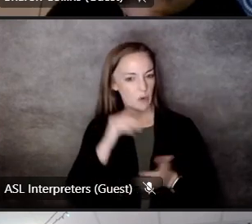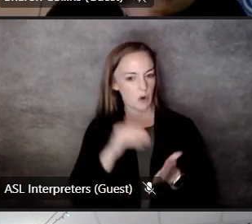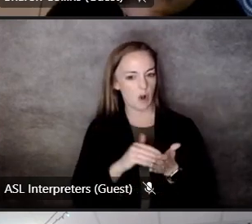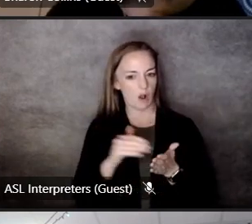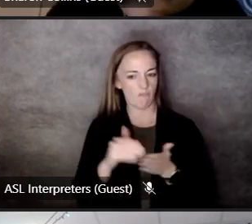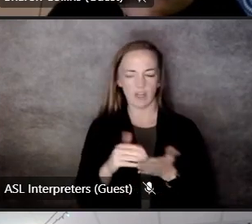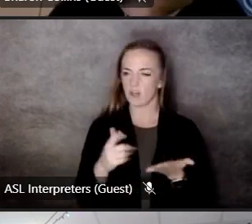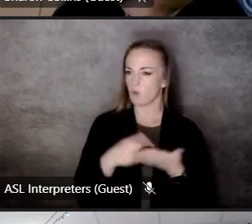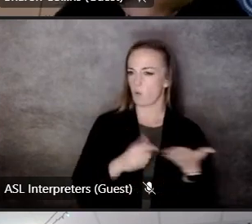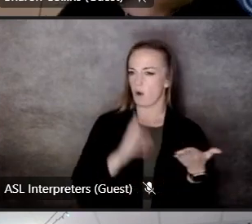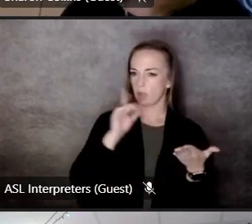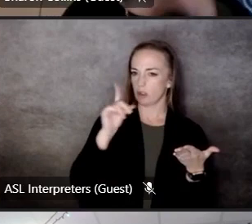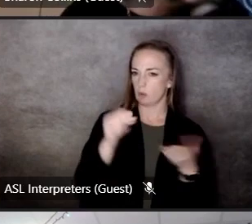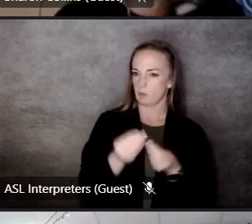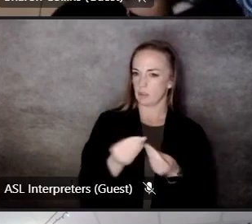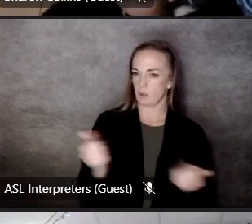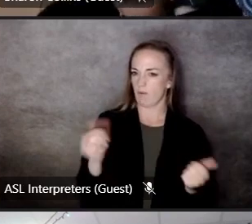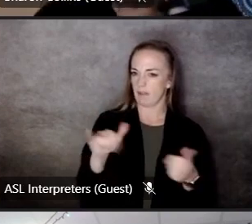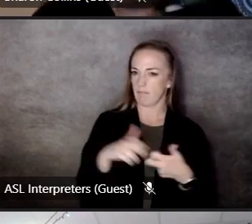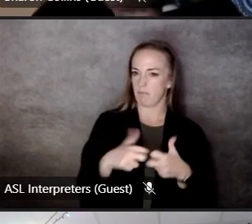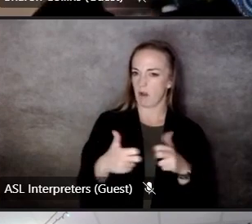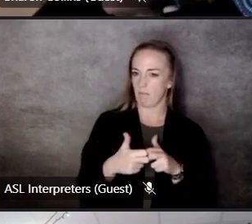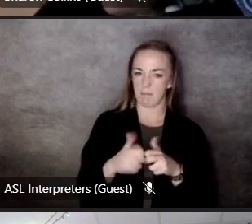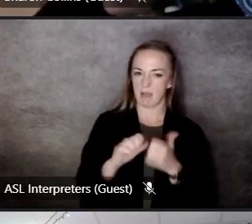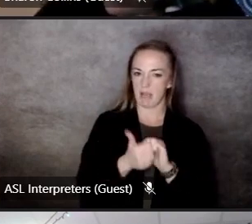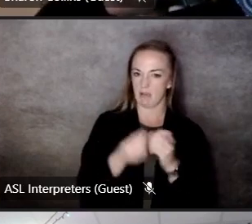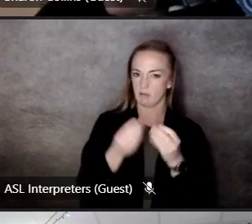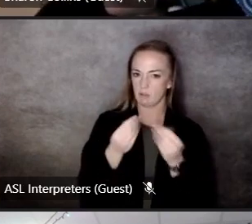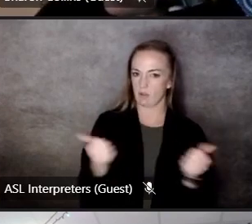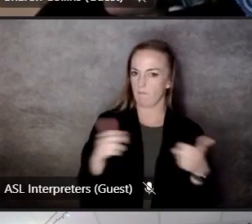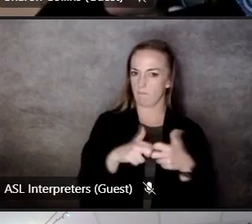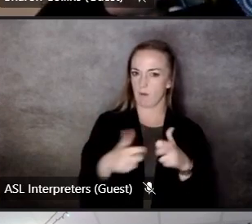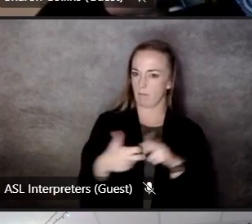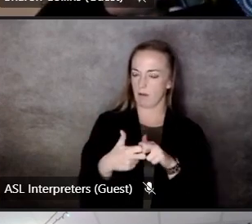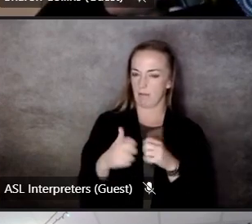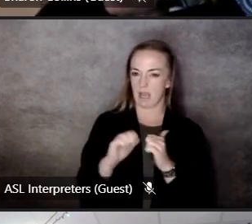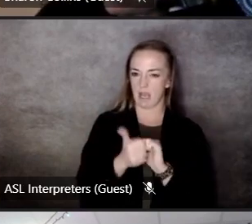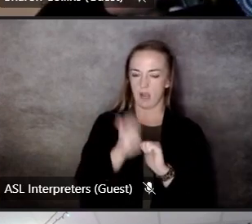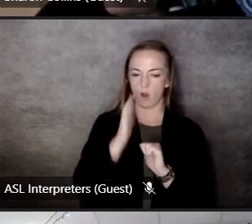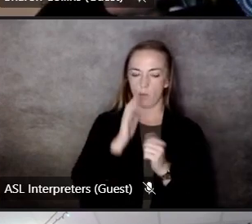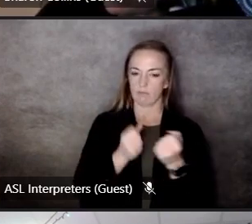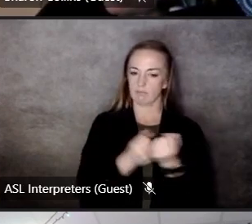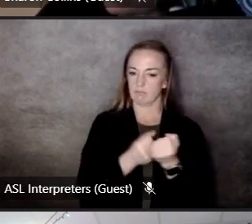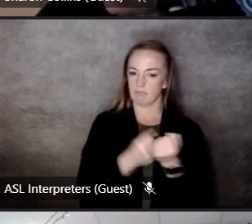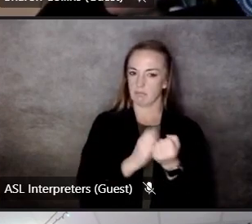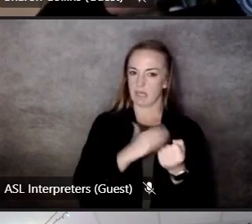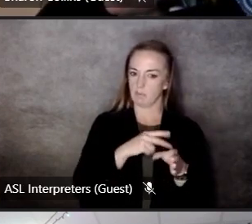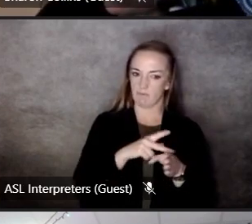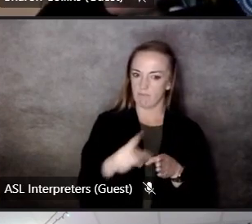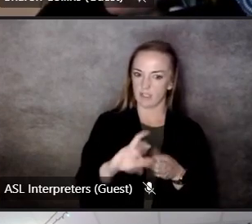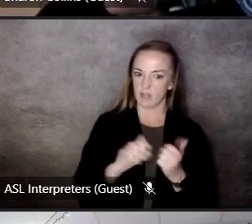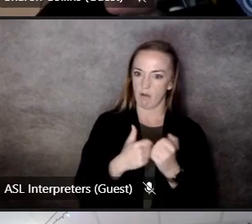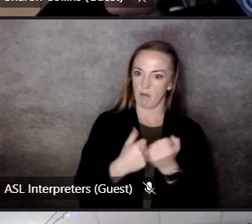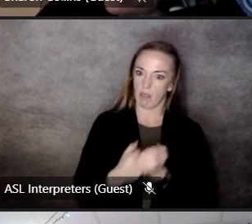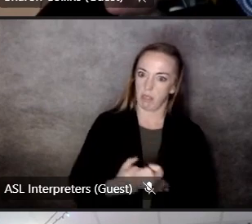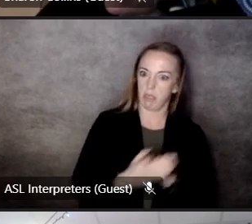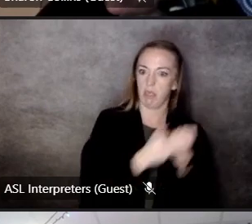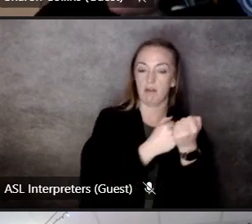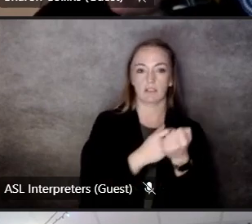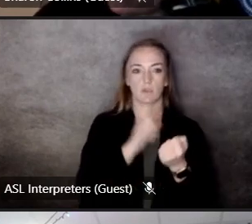to do to solve this problem? How are we going to prop up our profession? And it's very